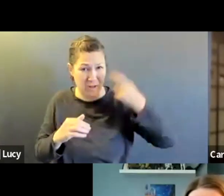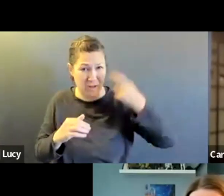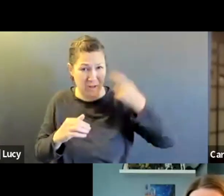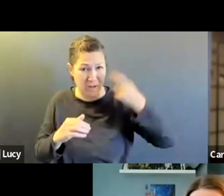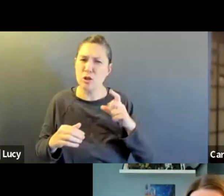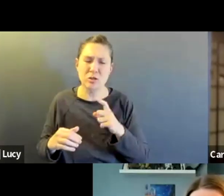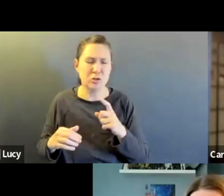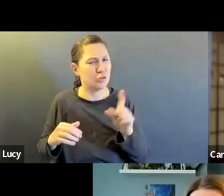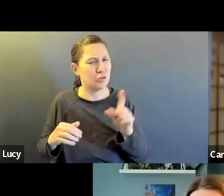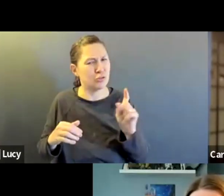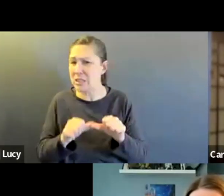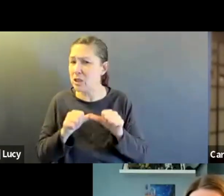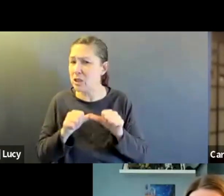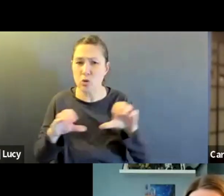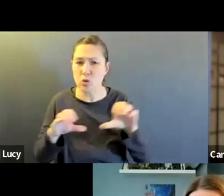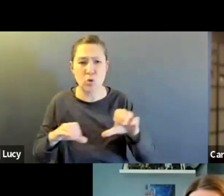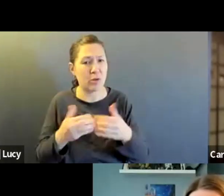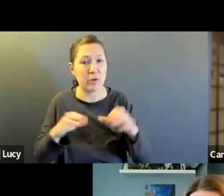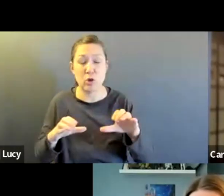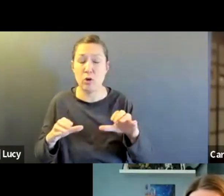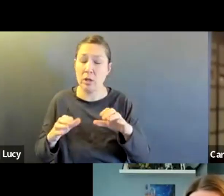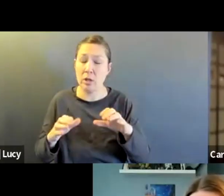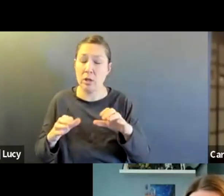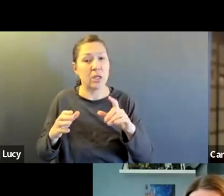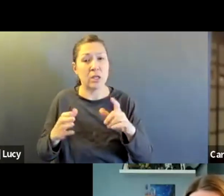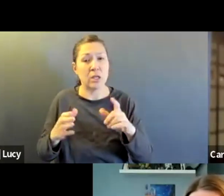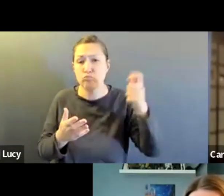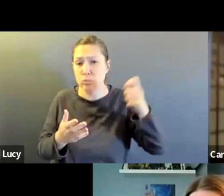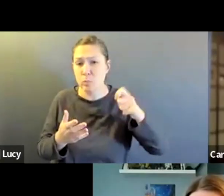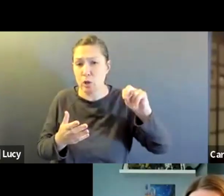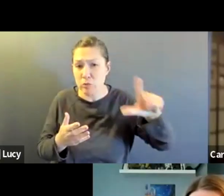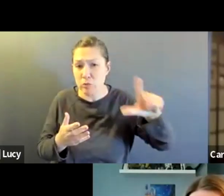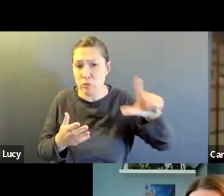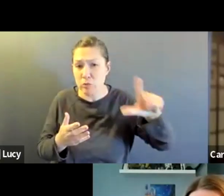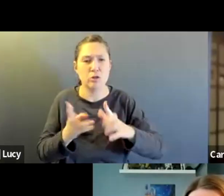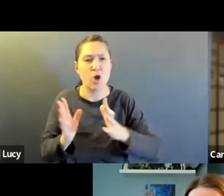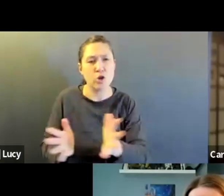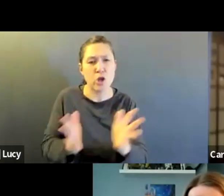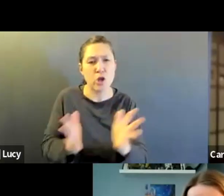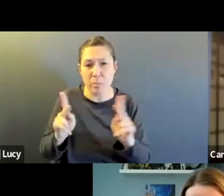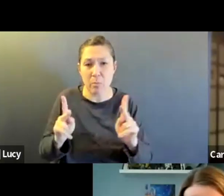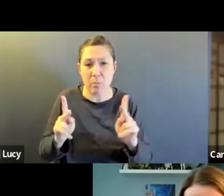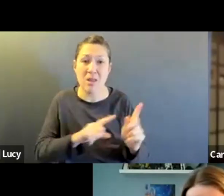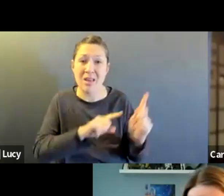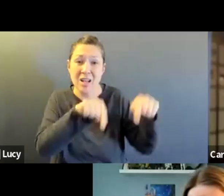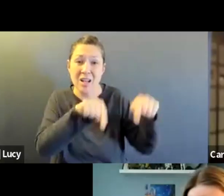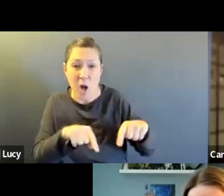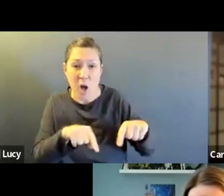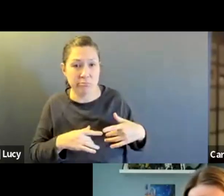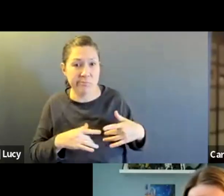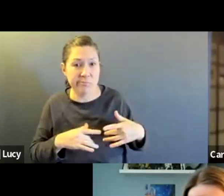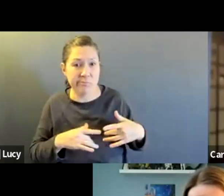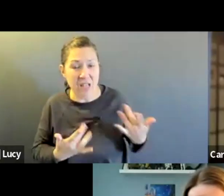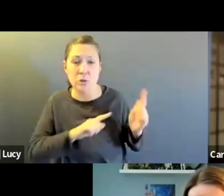keep doing what you've been doing a lot of, signing up for newsletters, coming to events like this, talking to people about this. I heard this at this event,